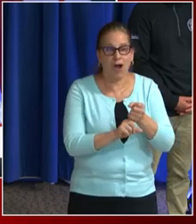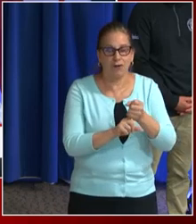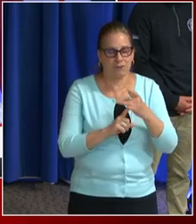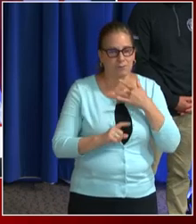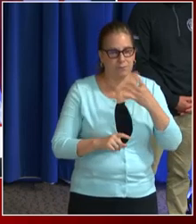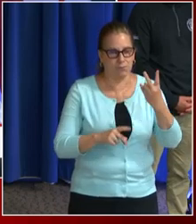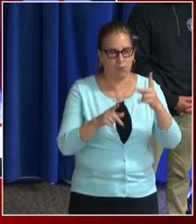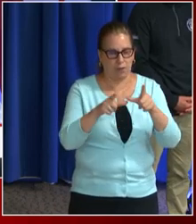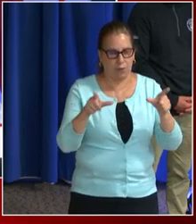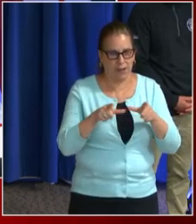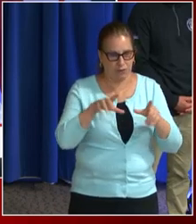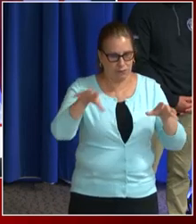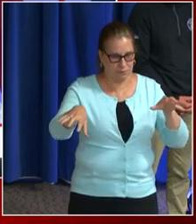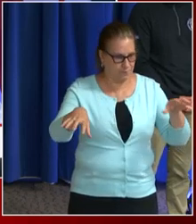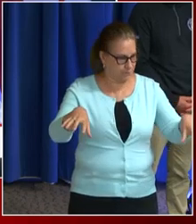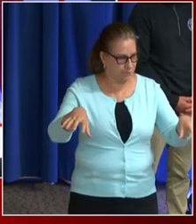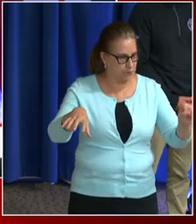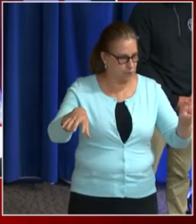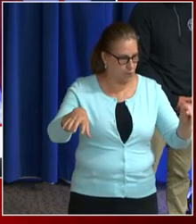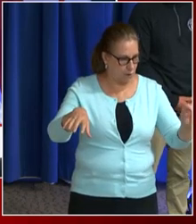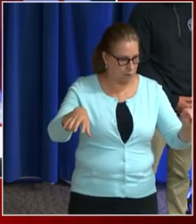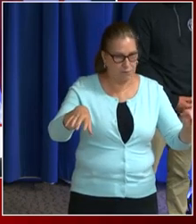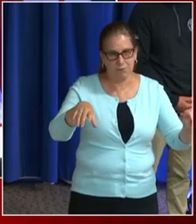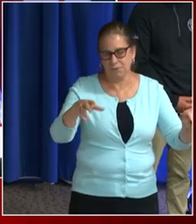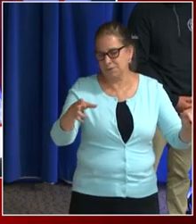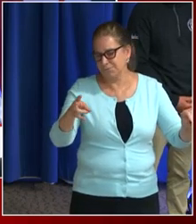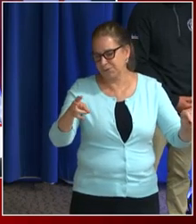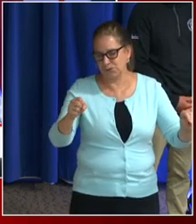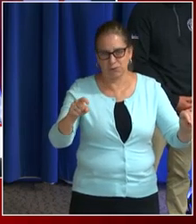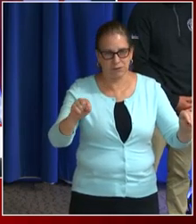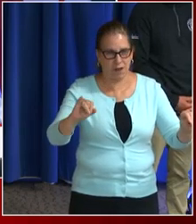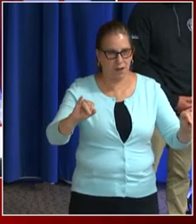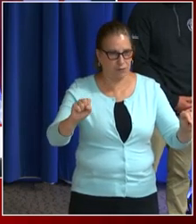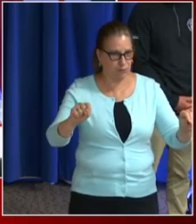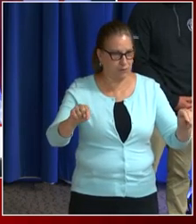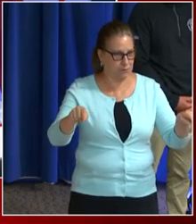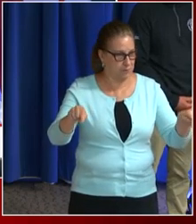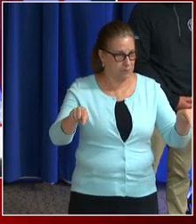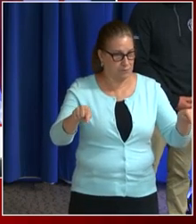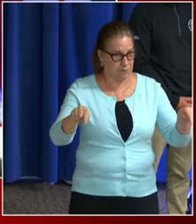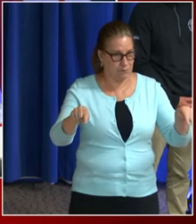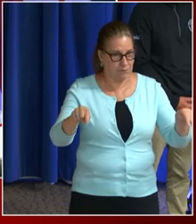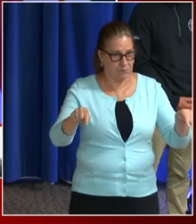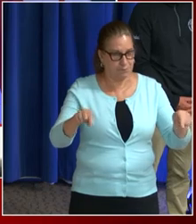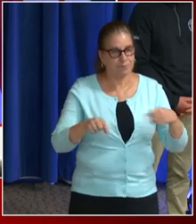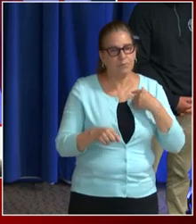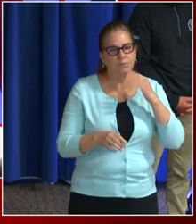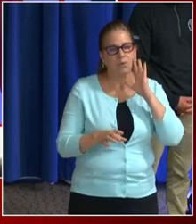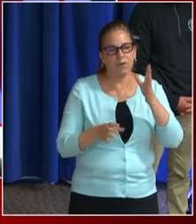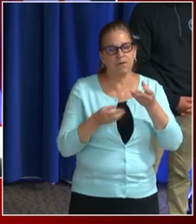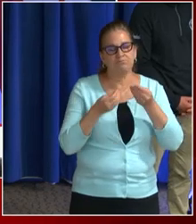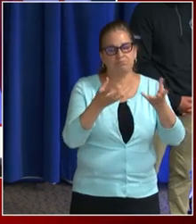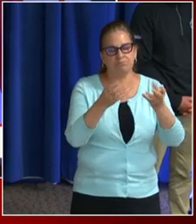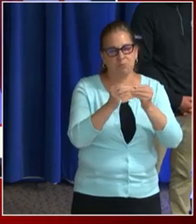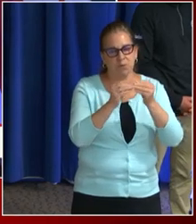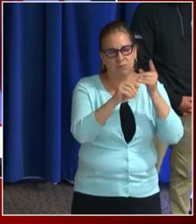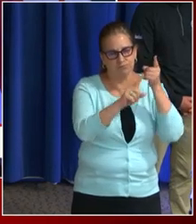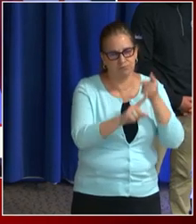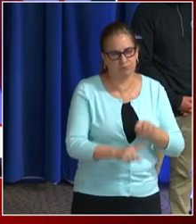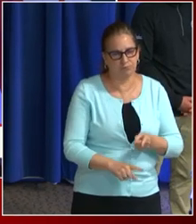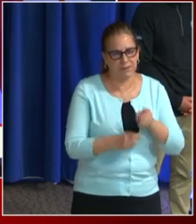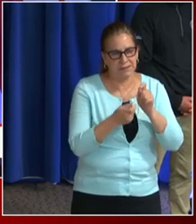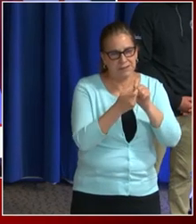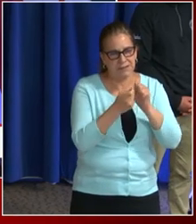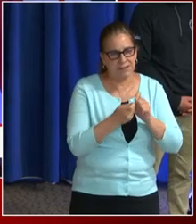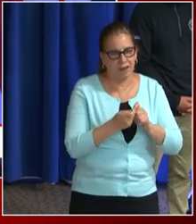the city. We will be giving specific details with regards to who was arrested as soon as we get that information. We'll get it out to